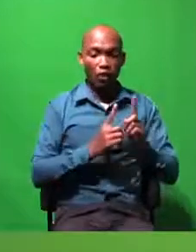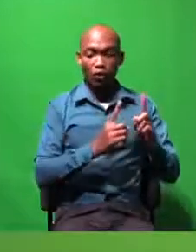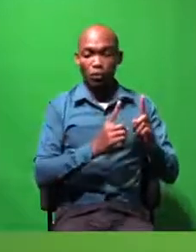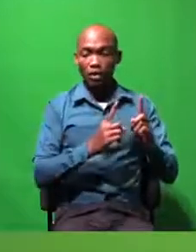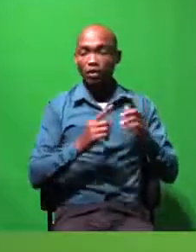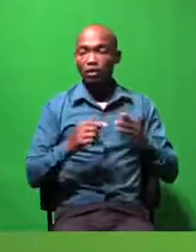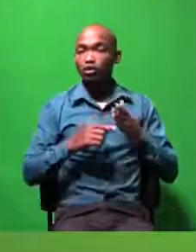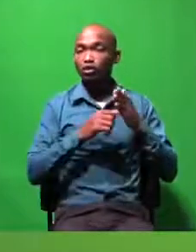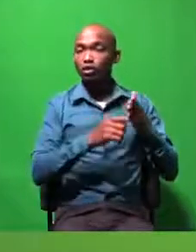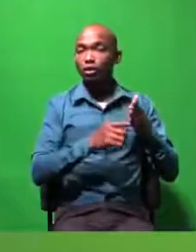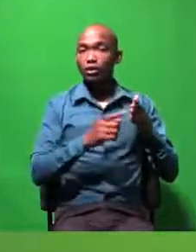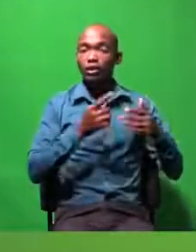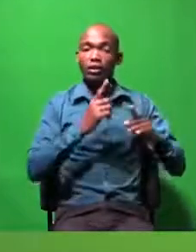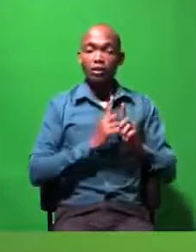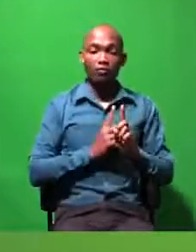following